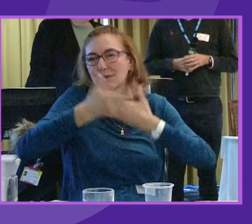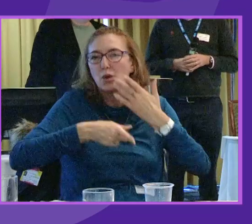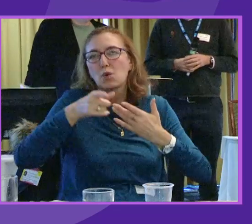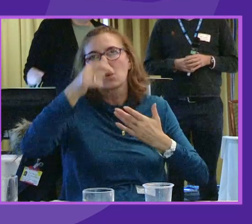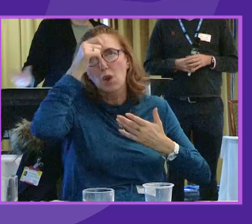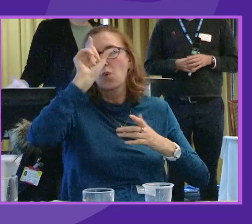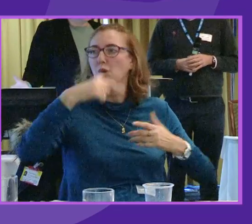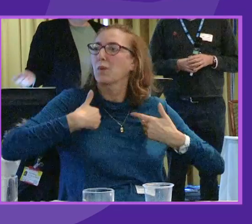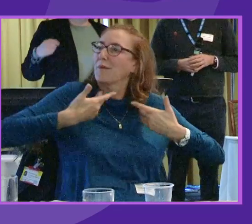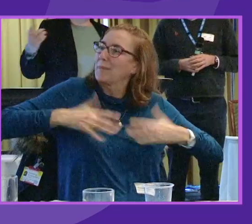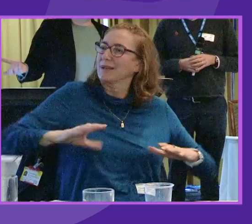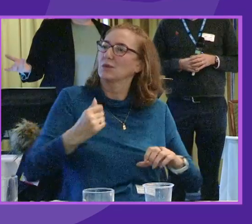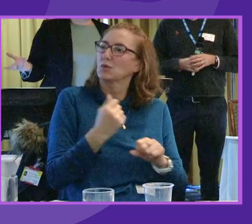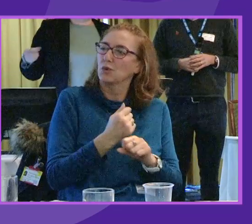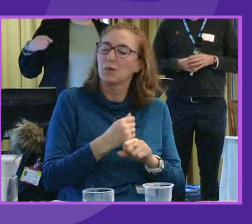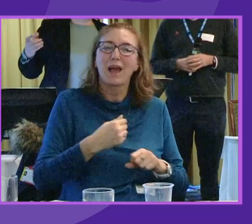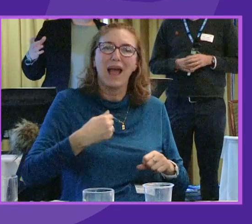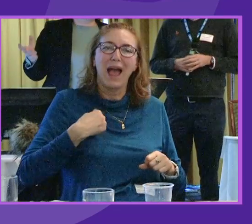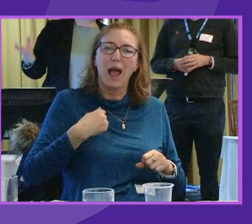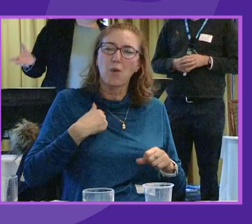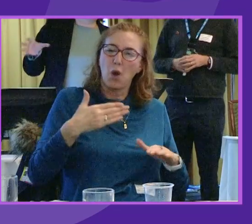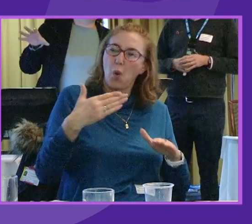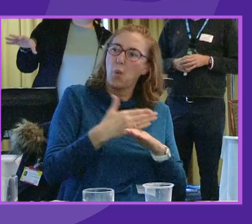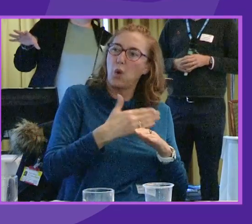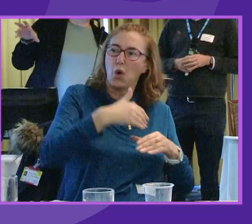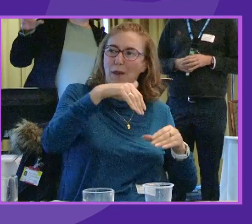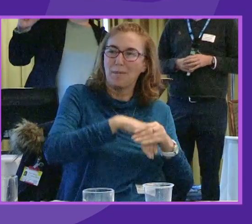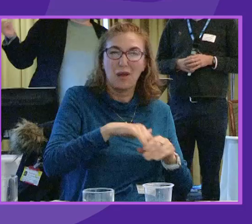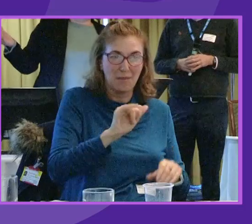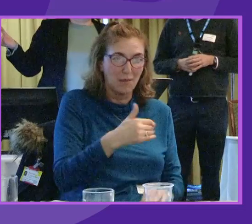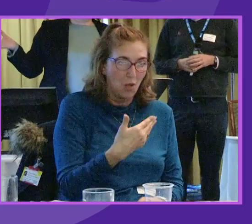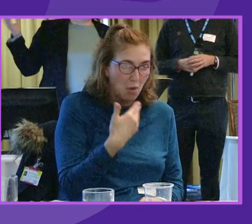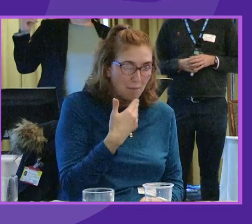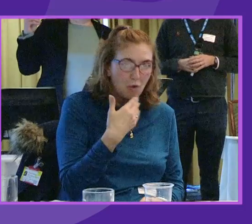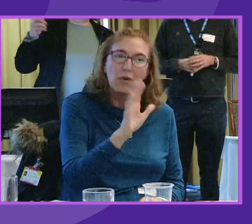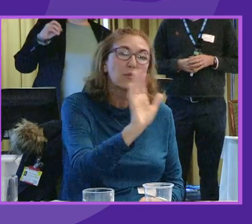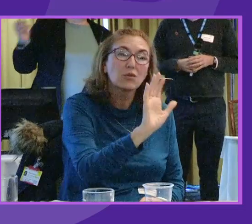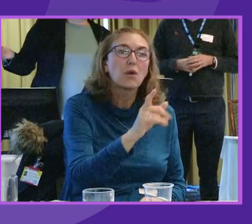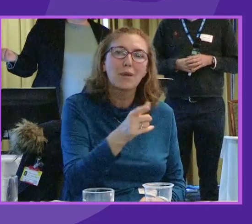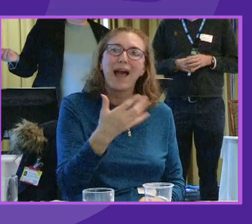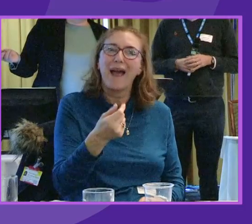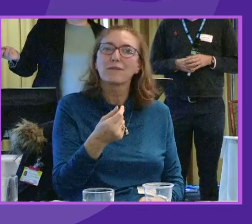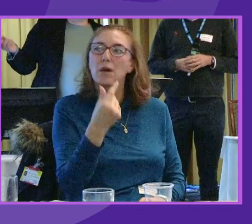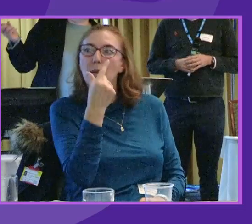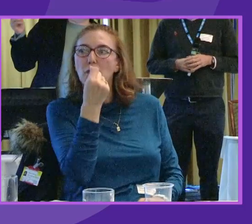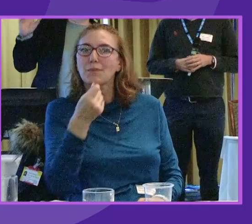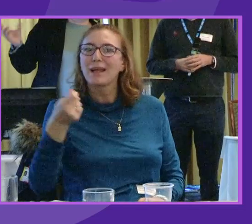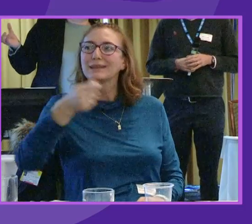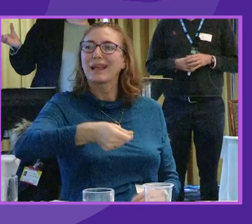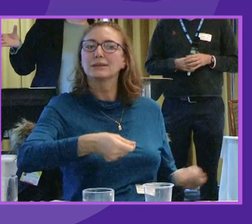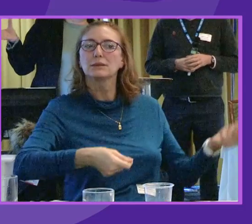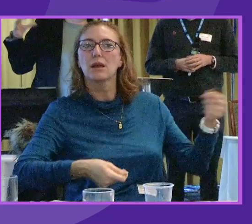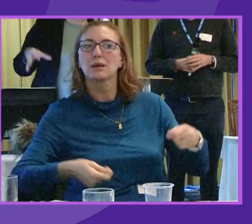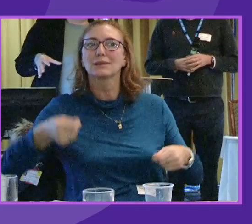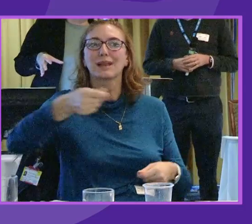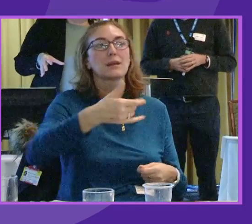exciting, but just to highlight the procurement of work packages, which sounds quite dull, but it does actually mean there are some tender opportunities at the moment, particularly around